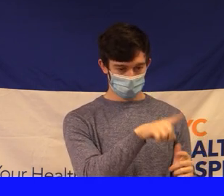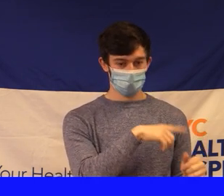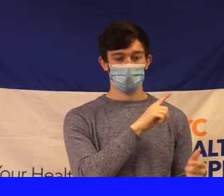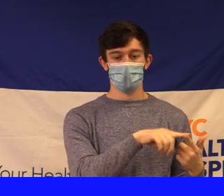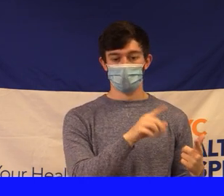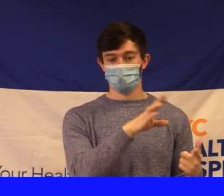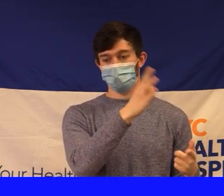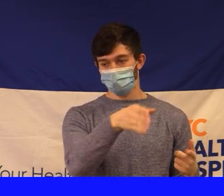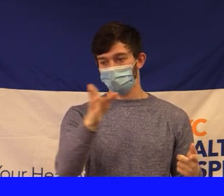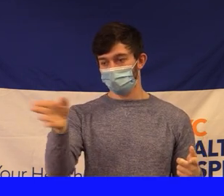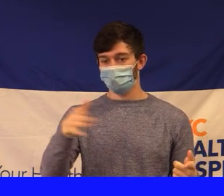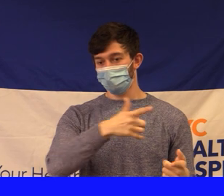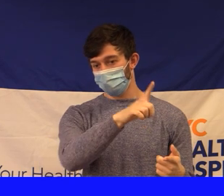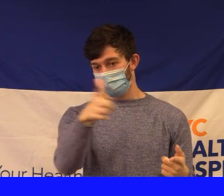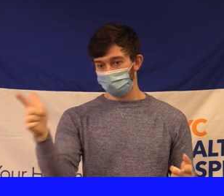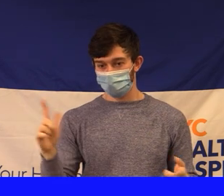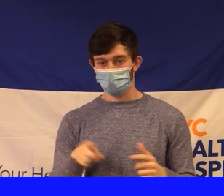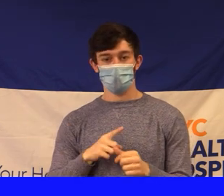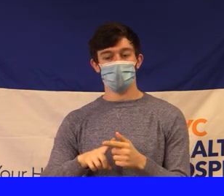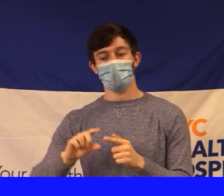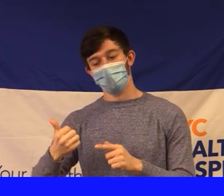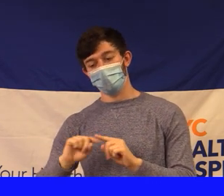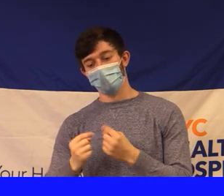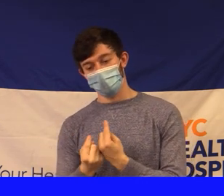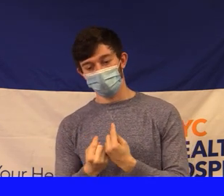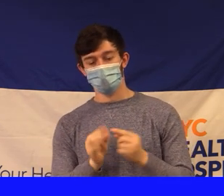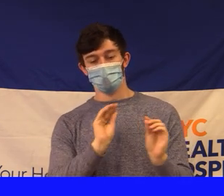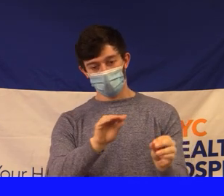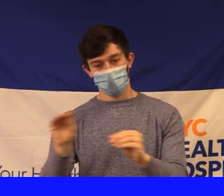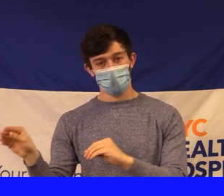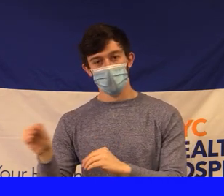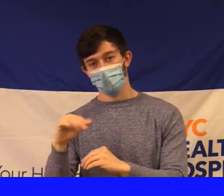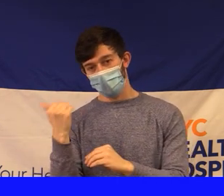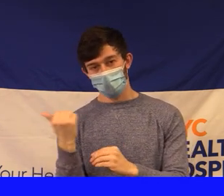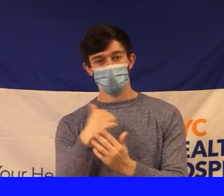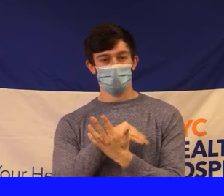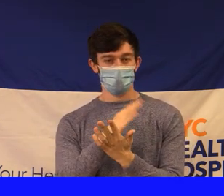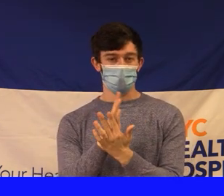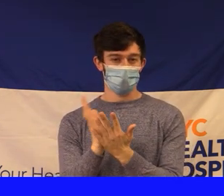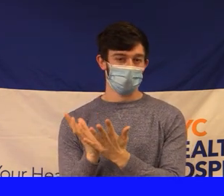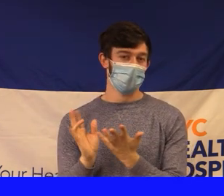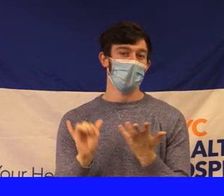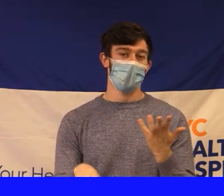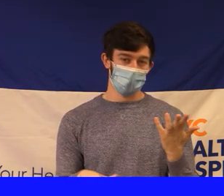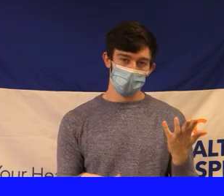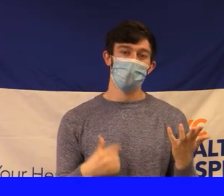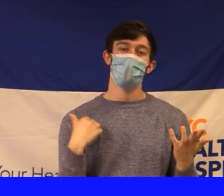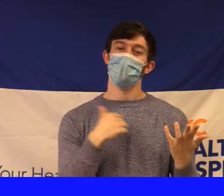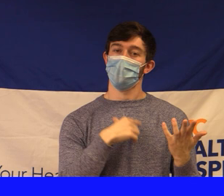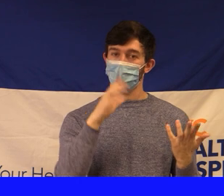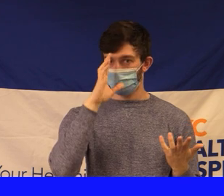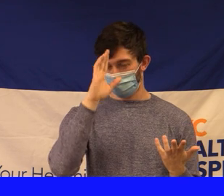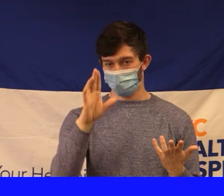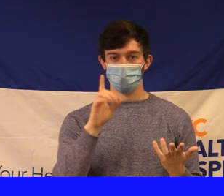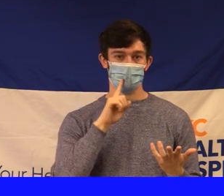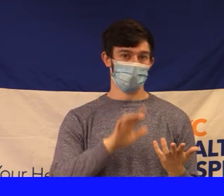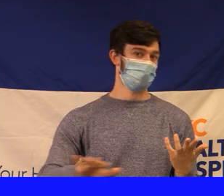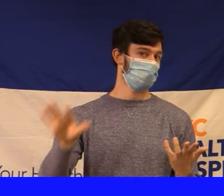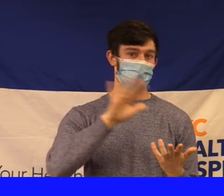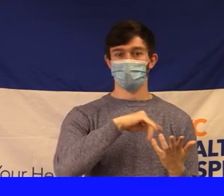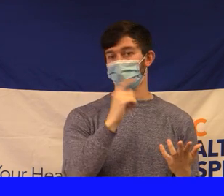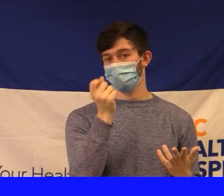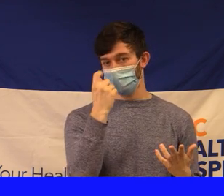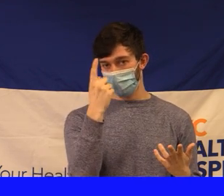will come in and do the carousels, the anesthesia workstations, and the IV prep area. So we are going to do that across all